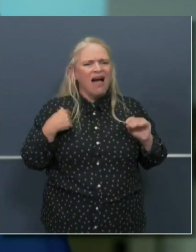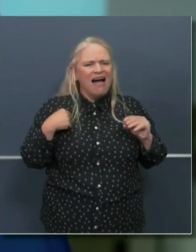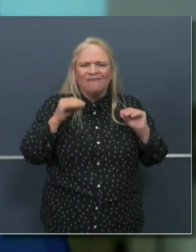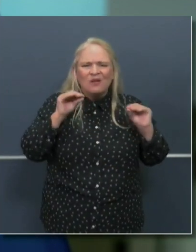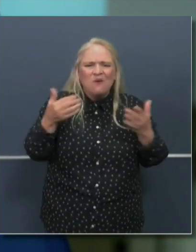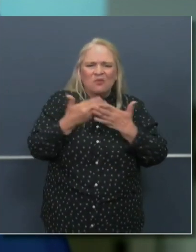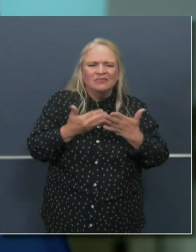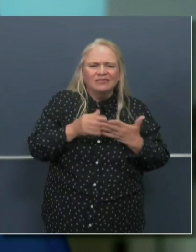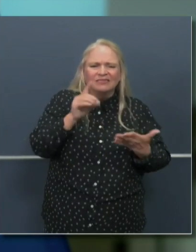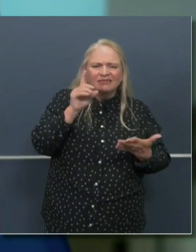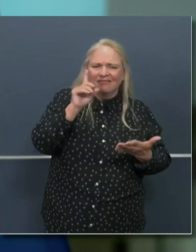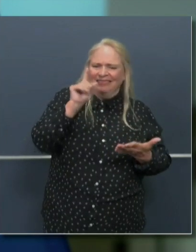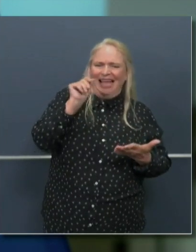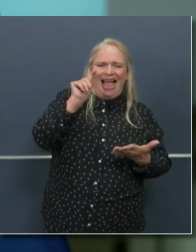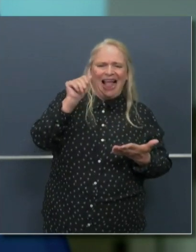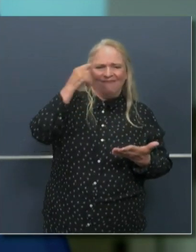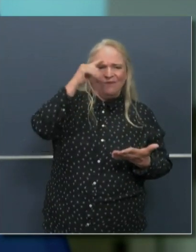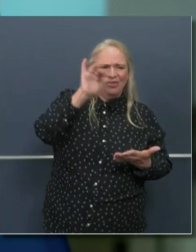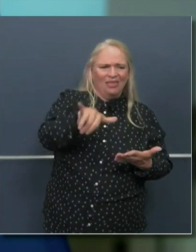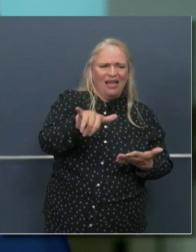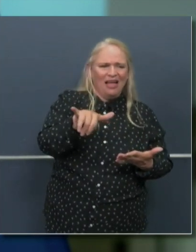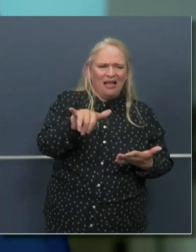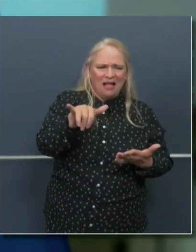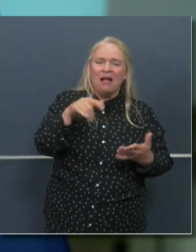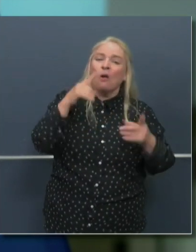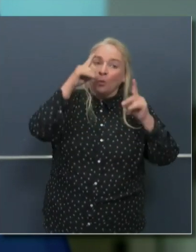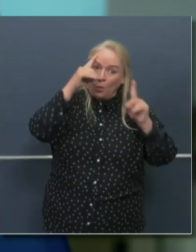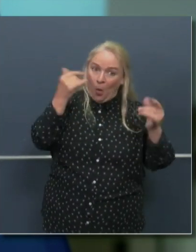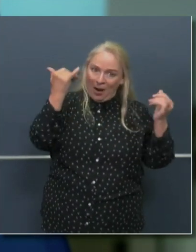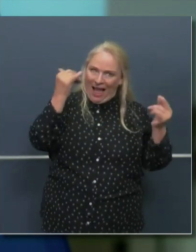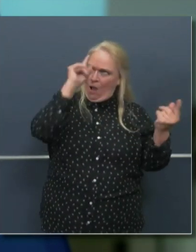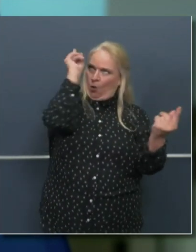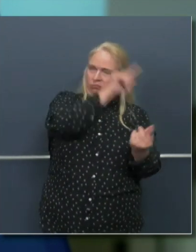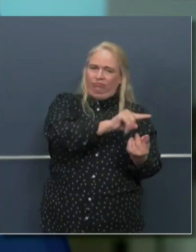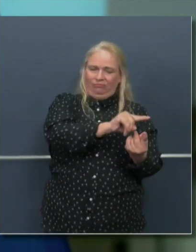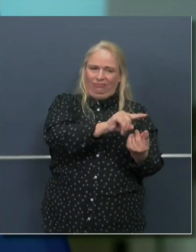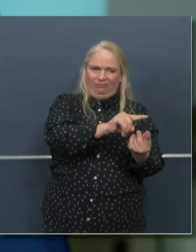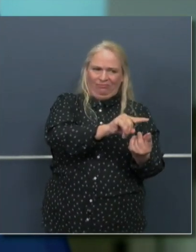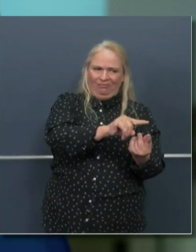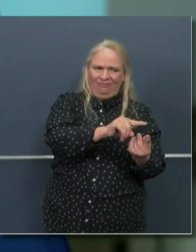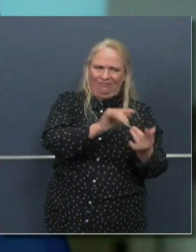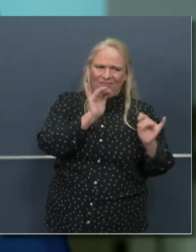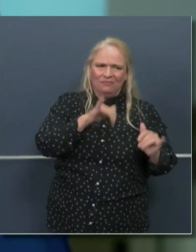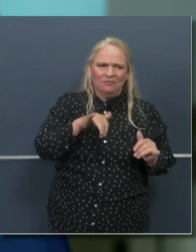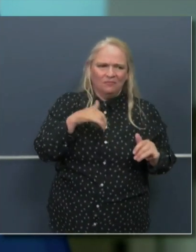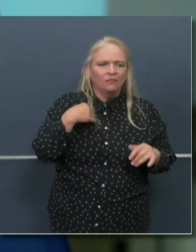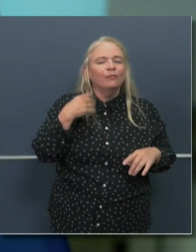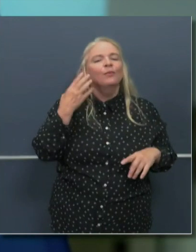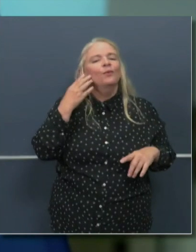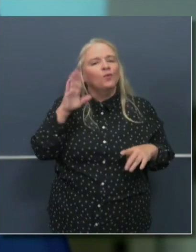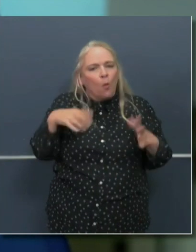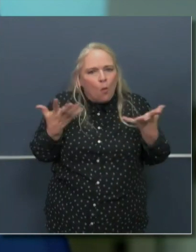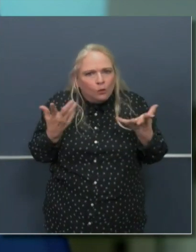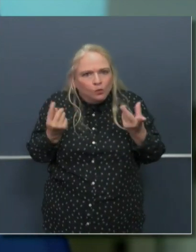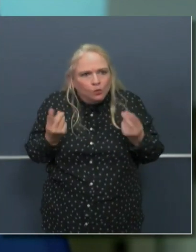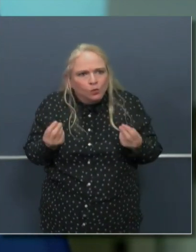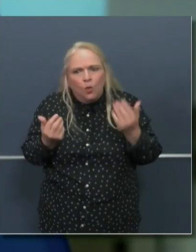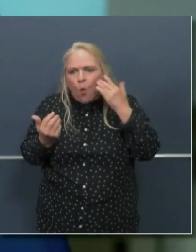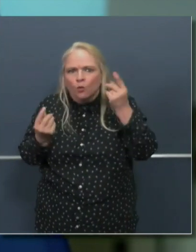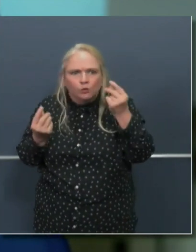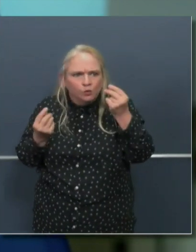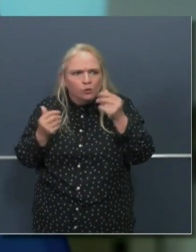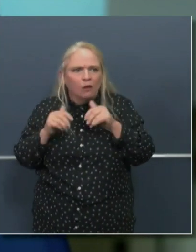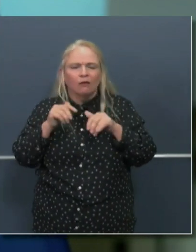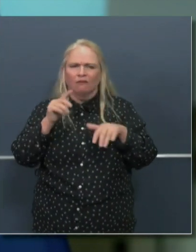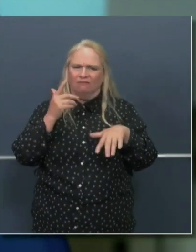to mitigate the spread and transmission of this virus to be in a very different place before the schools begin to reopen. And so we're